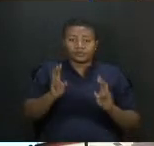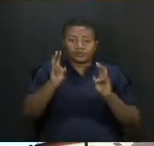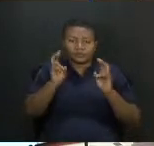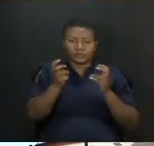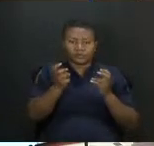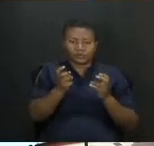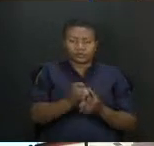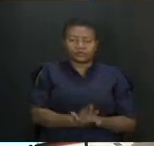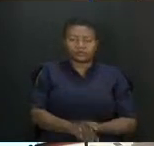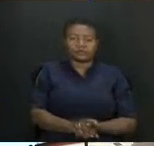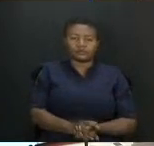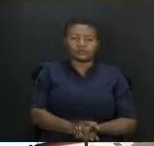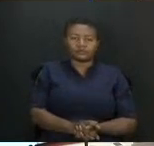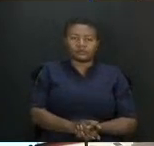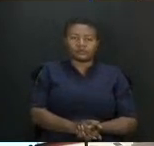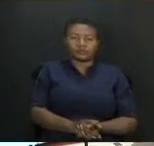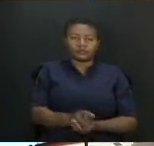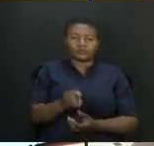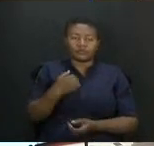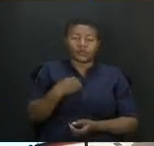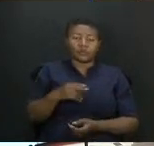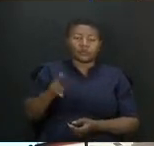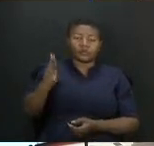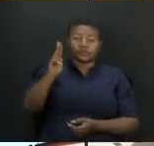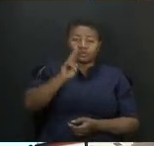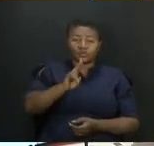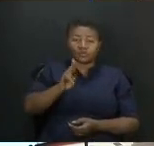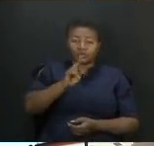I am using this platform